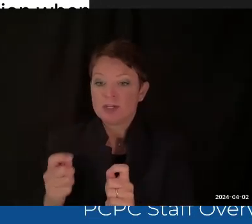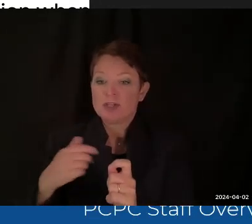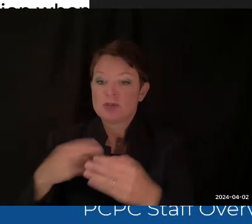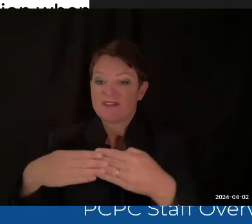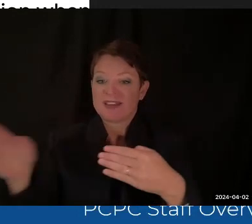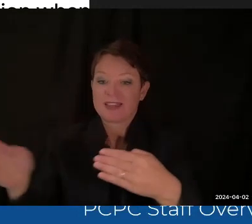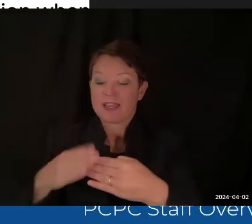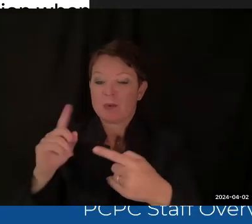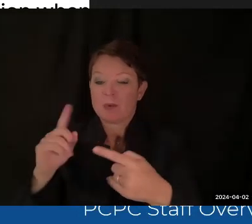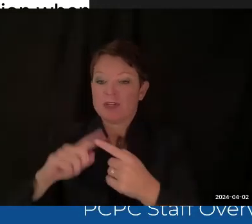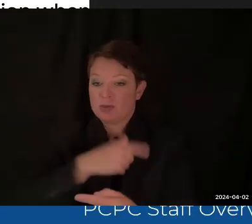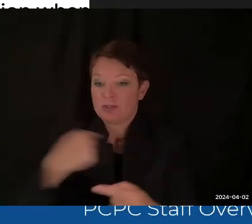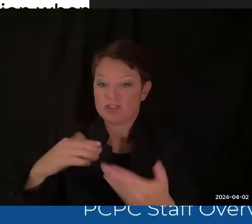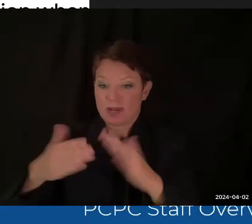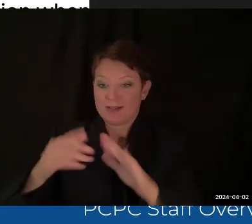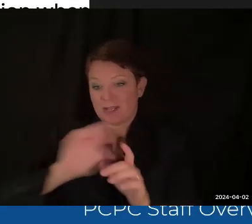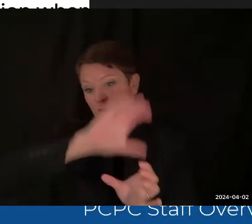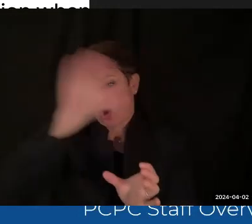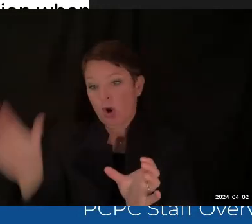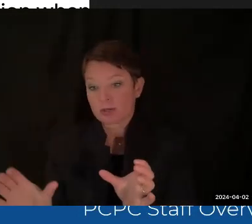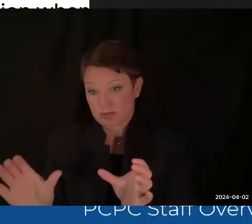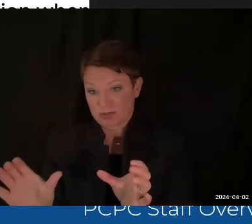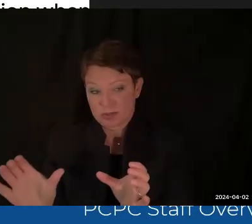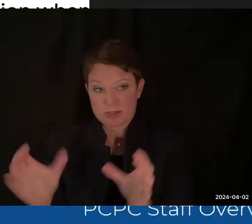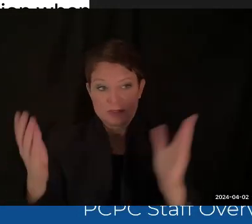to the Chinatown Arch.